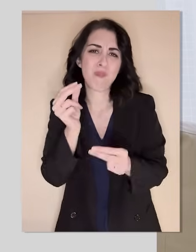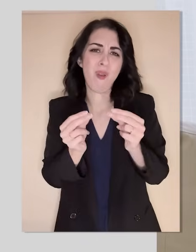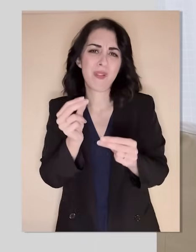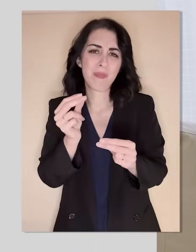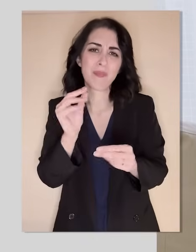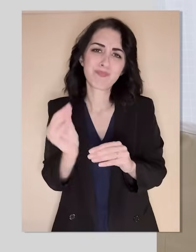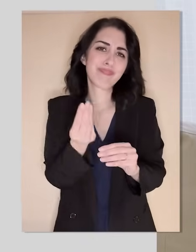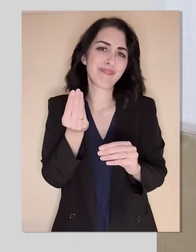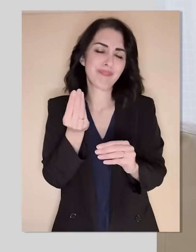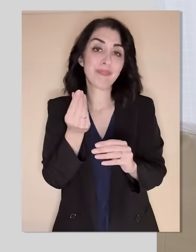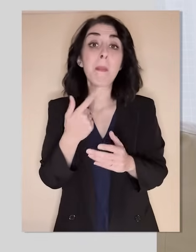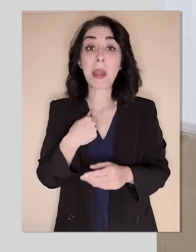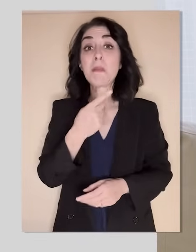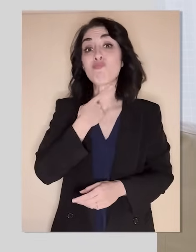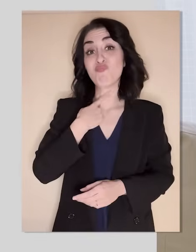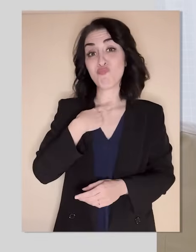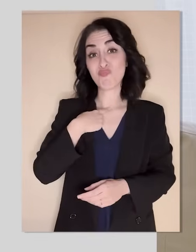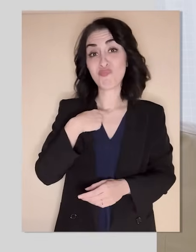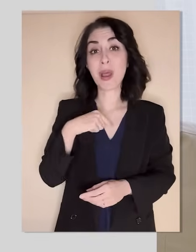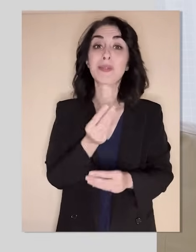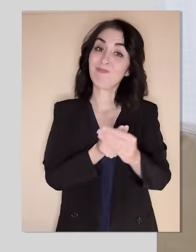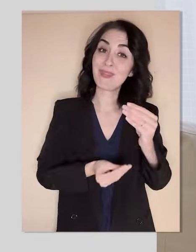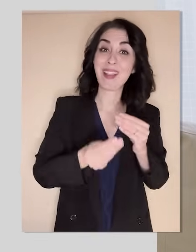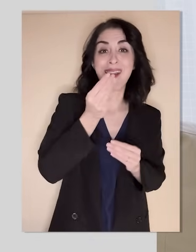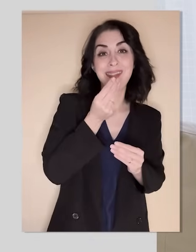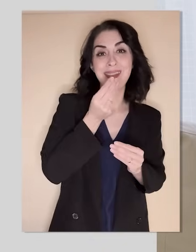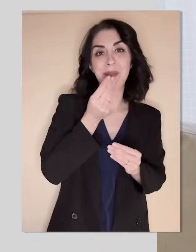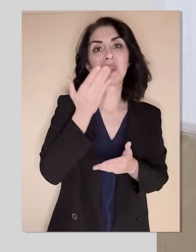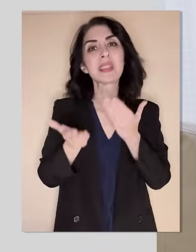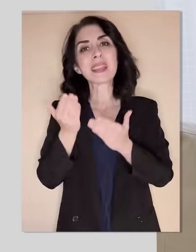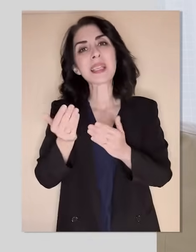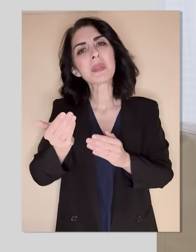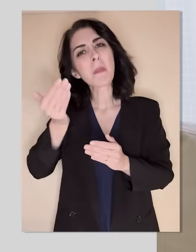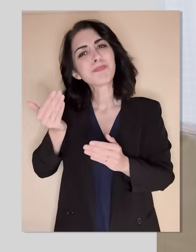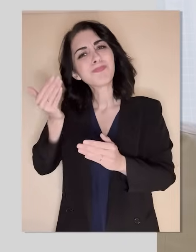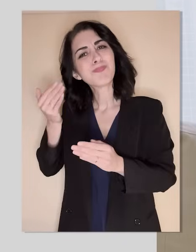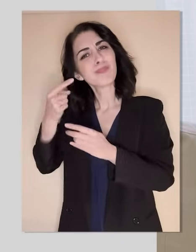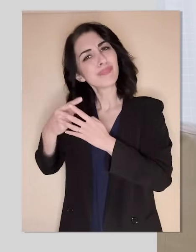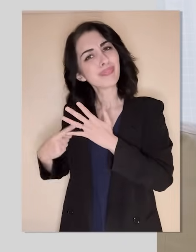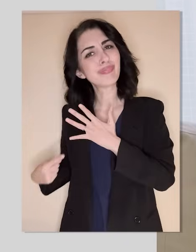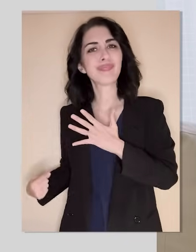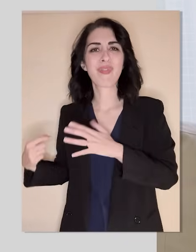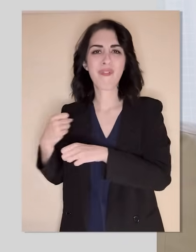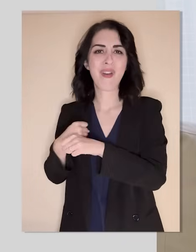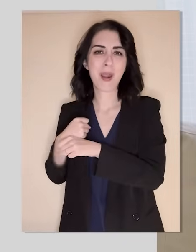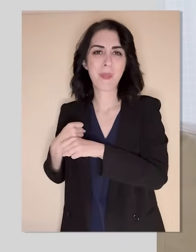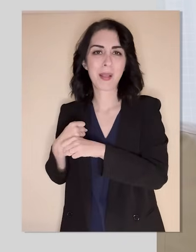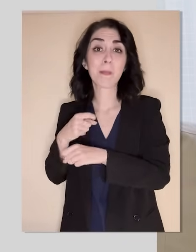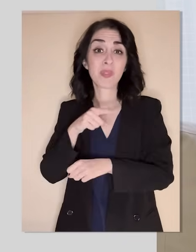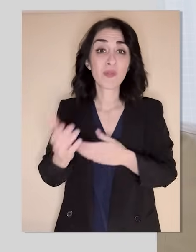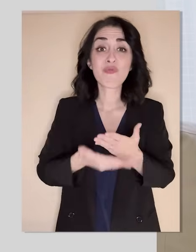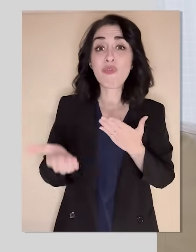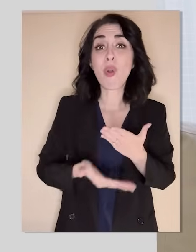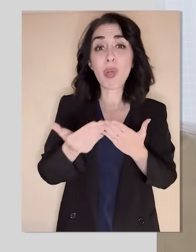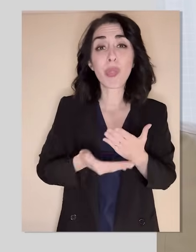in terms of decreasing the number of headache attacks preventively. And they have so few side effects, and